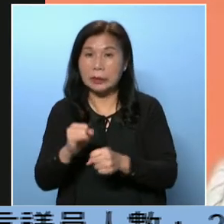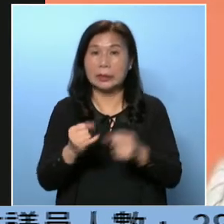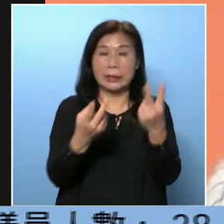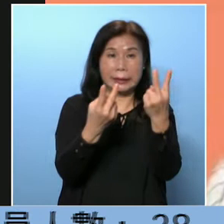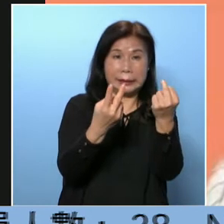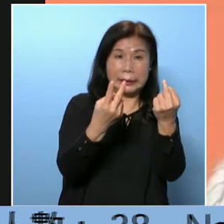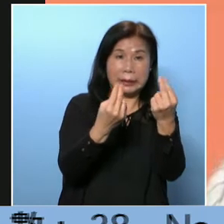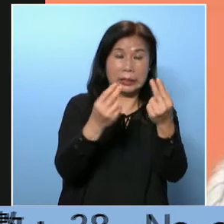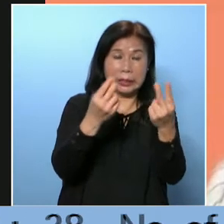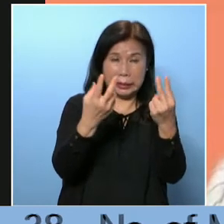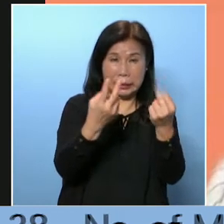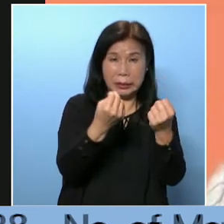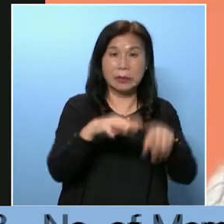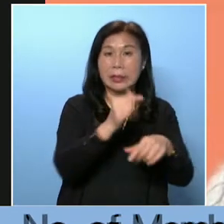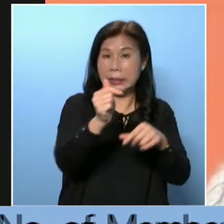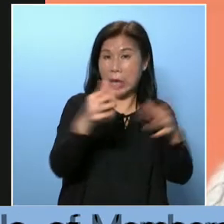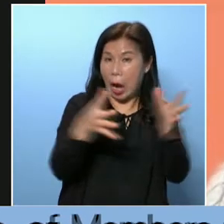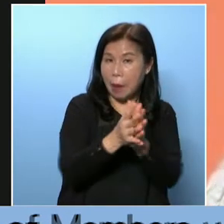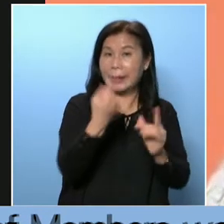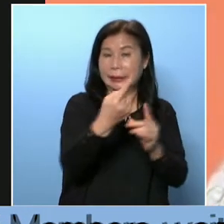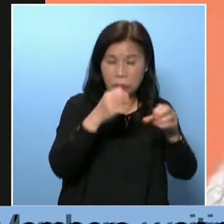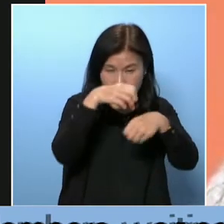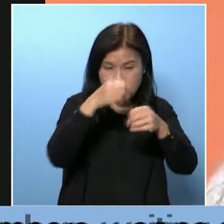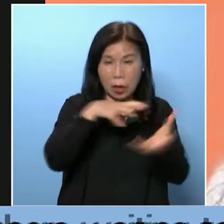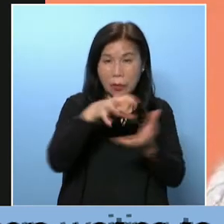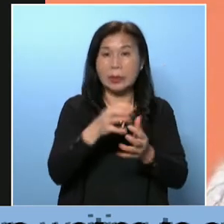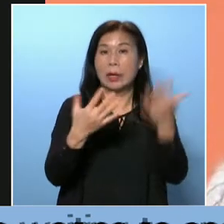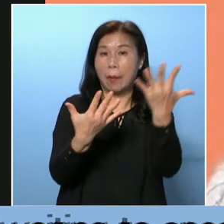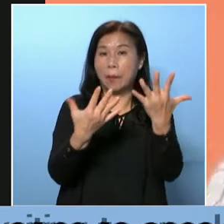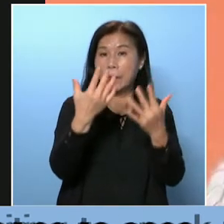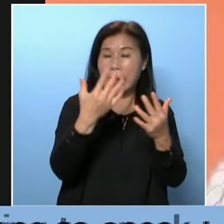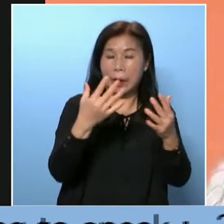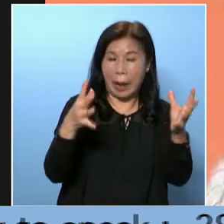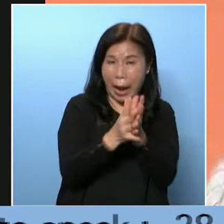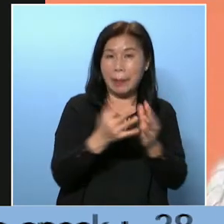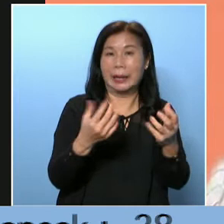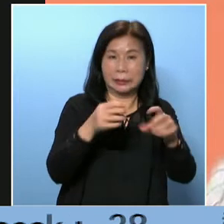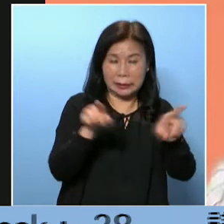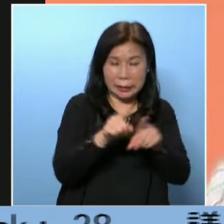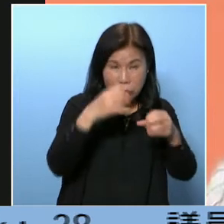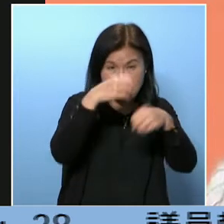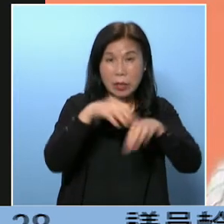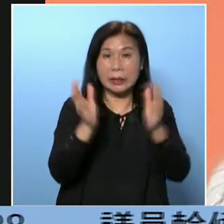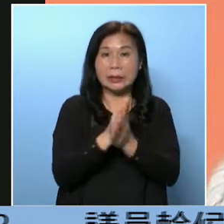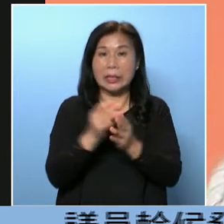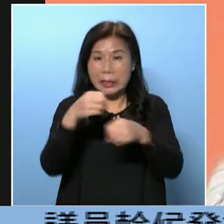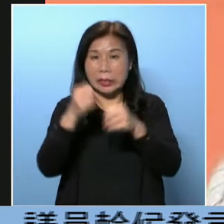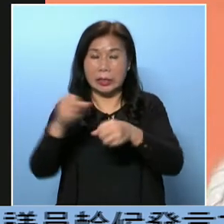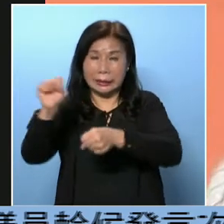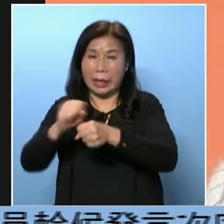low-risk areas that you can test 5 samples or even 10 samples